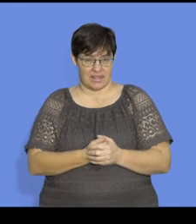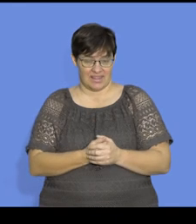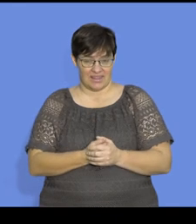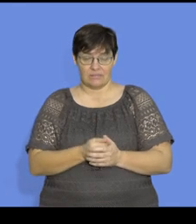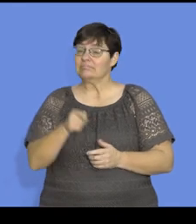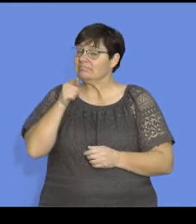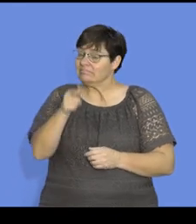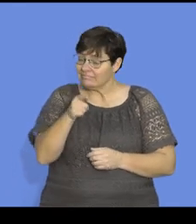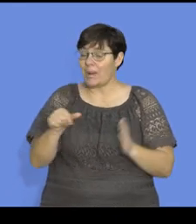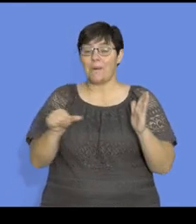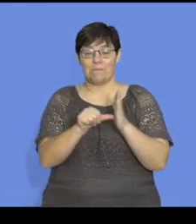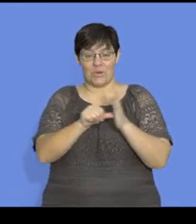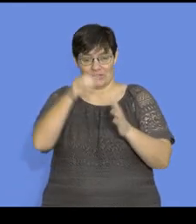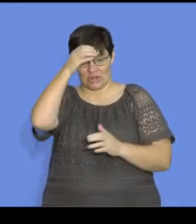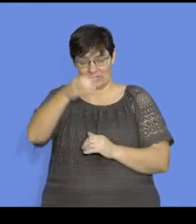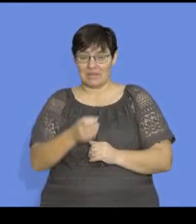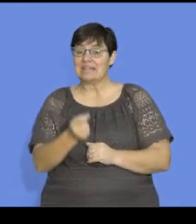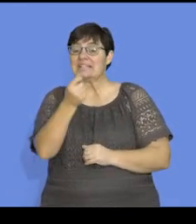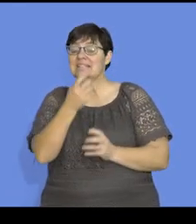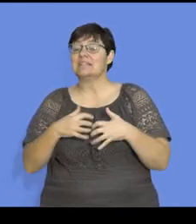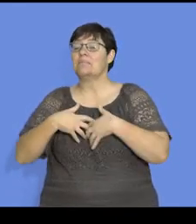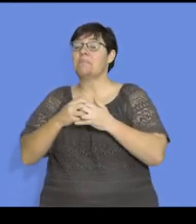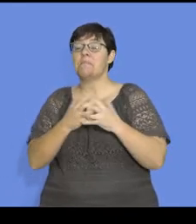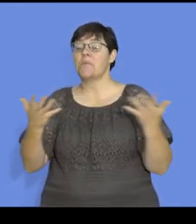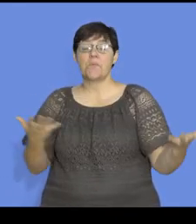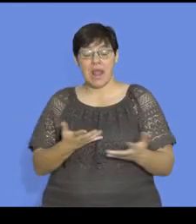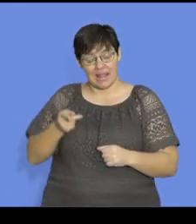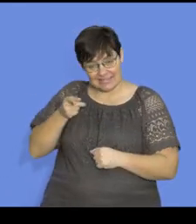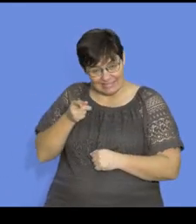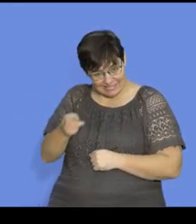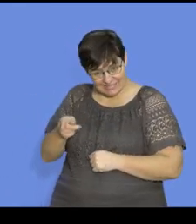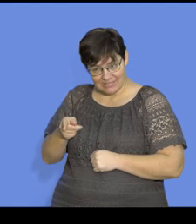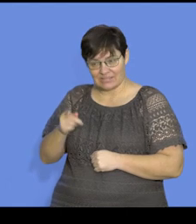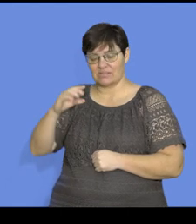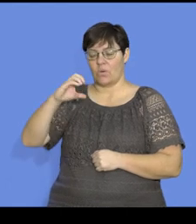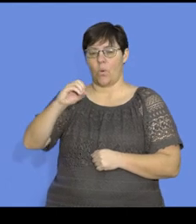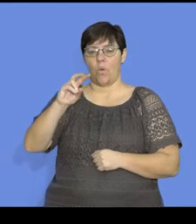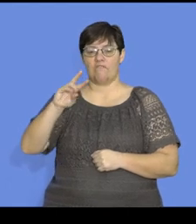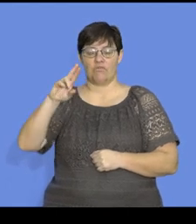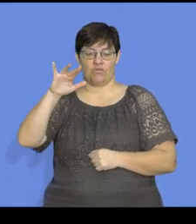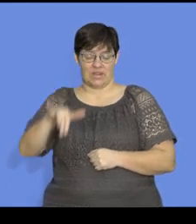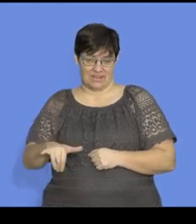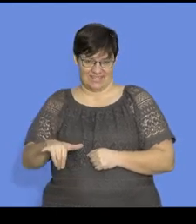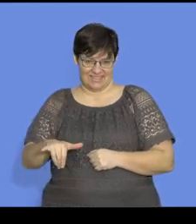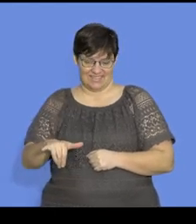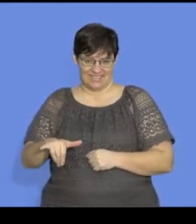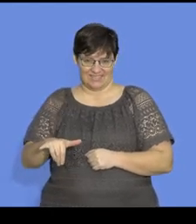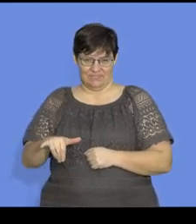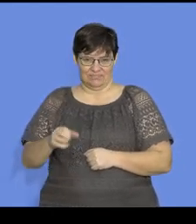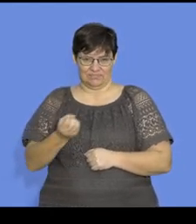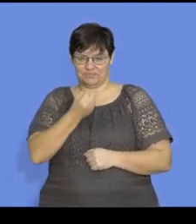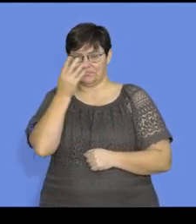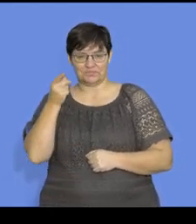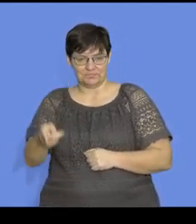really important concept. Seeds are formed in the ovary of the